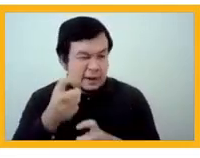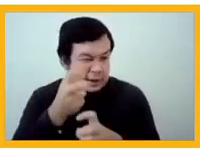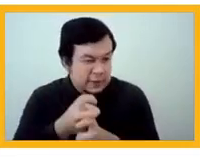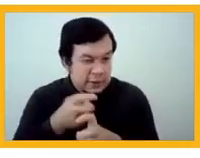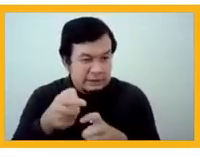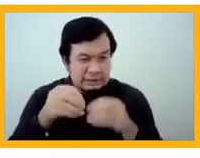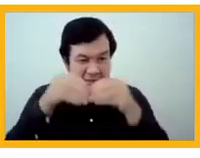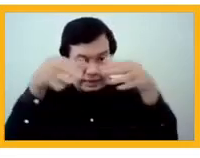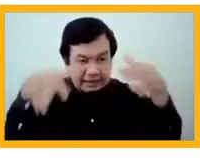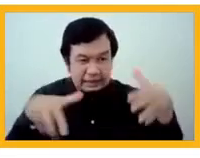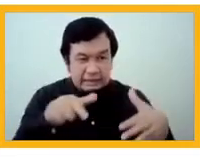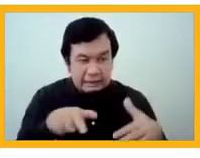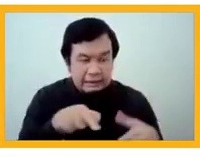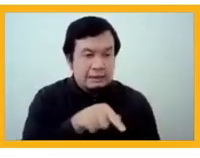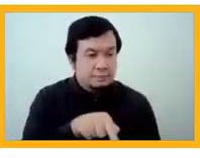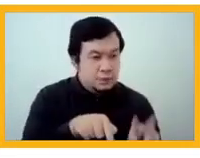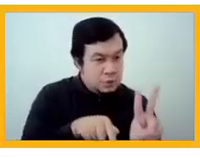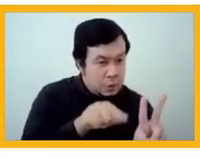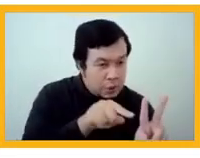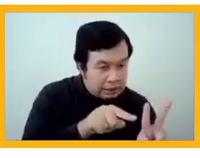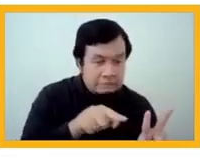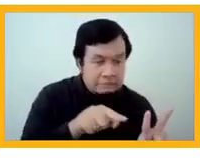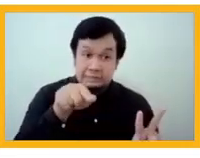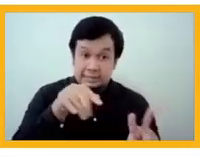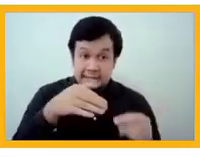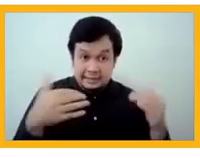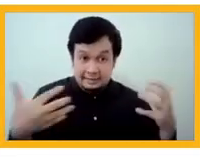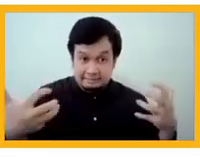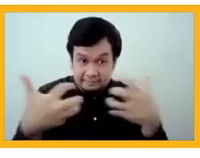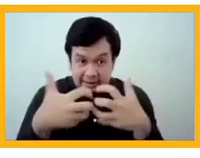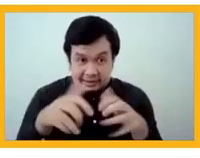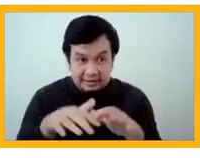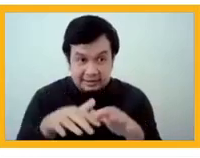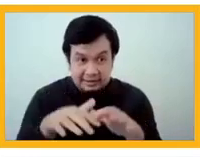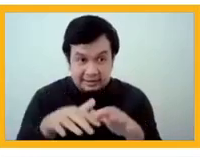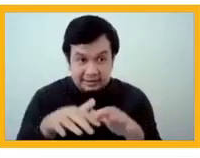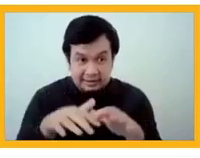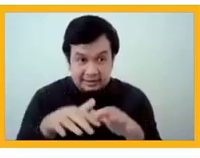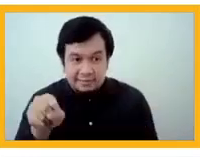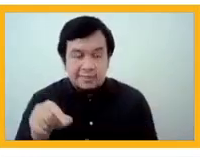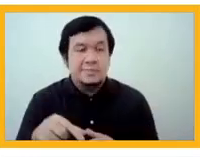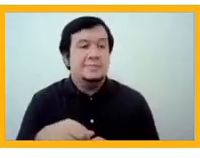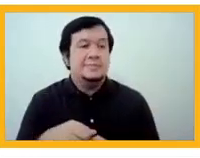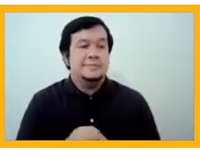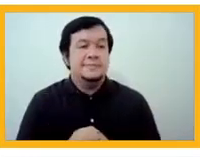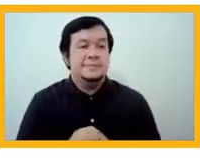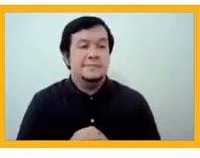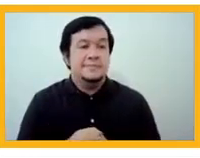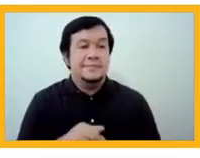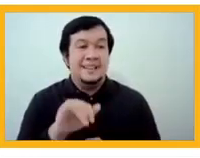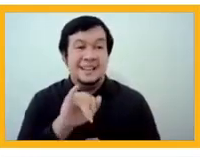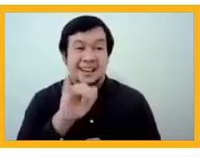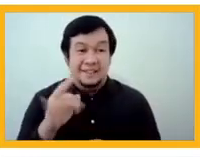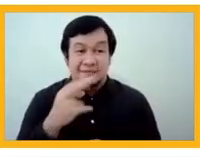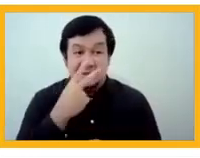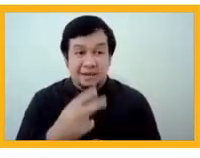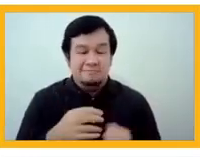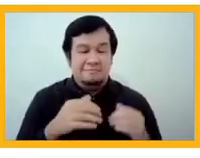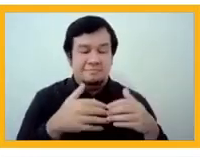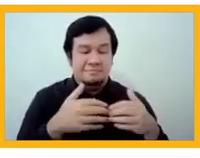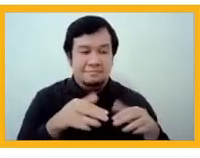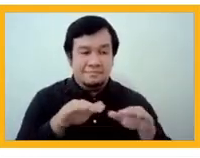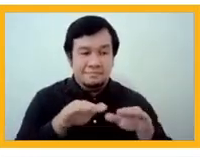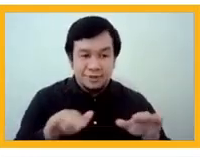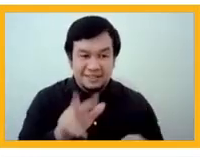level. If you're at grade 3, for some kids, it's giving you grade 3. For some, it's reinforcing grade 2. For some, it's kind of stretching them to grade 4. But you